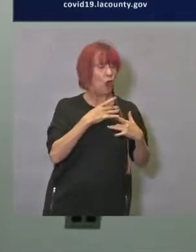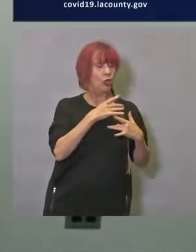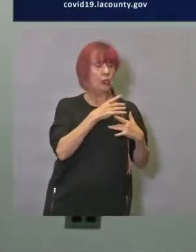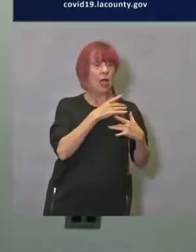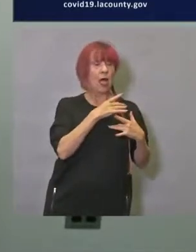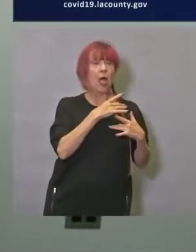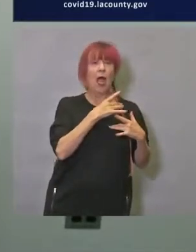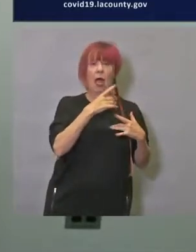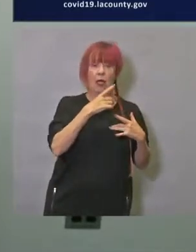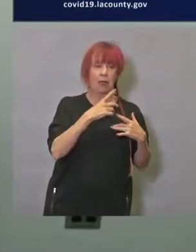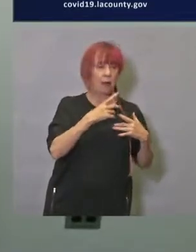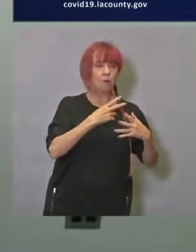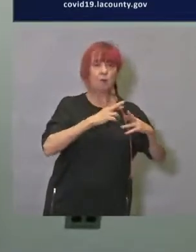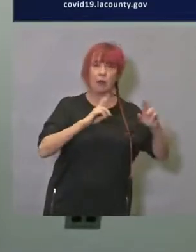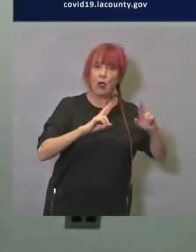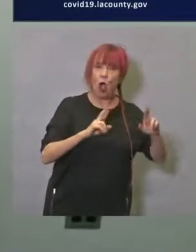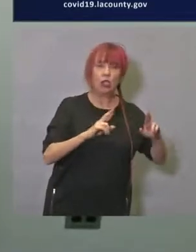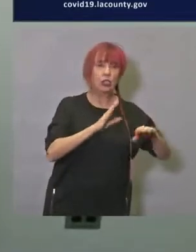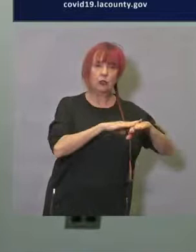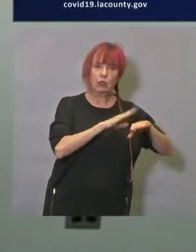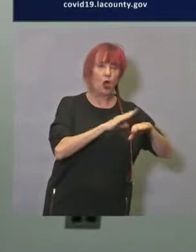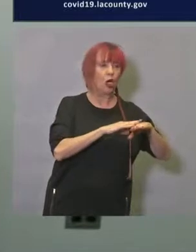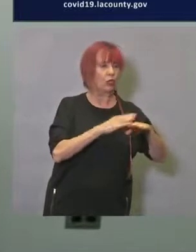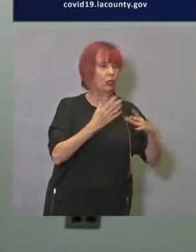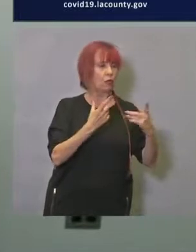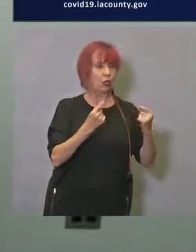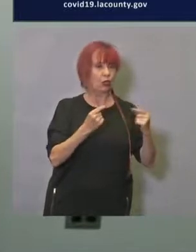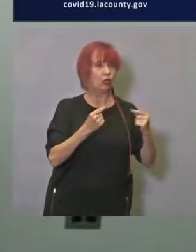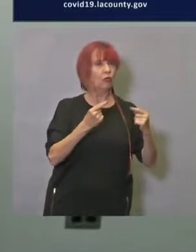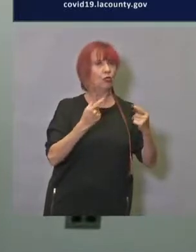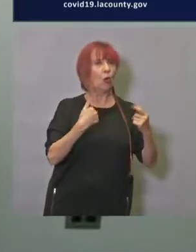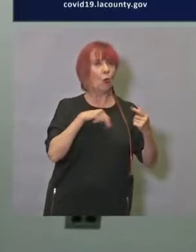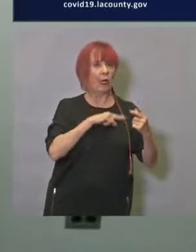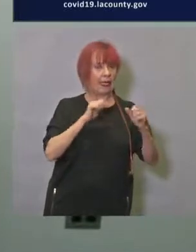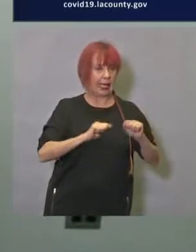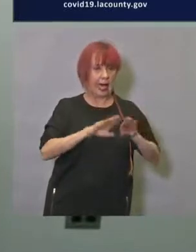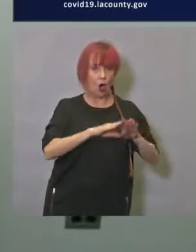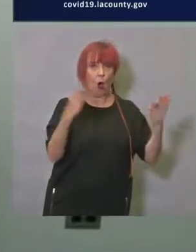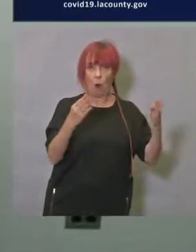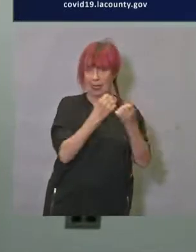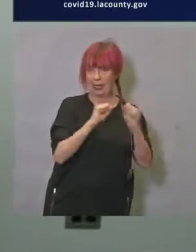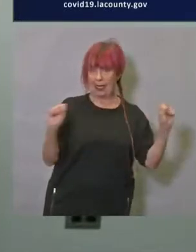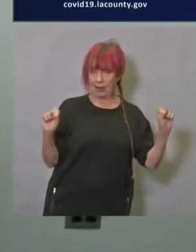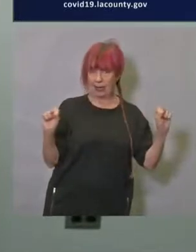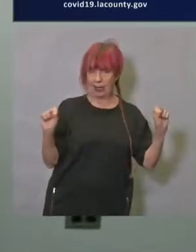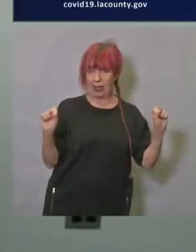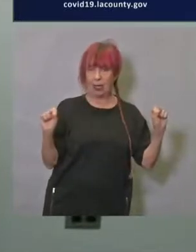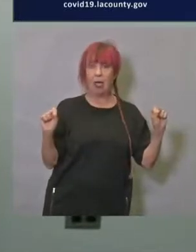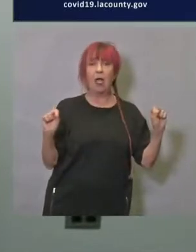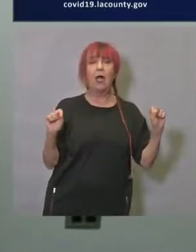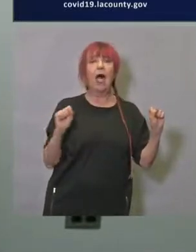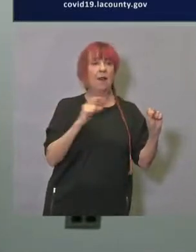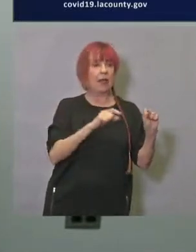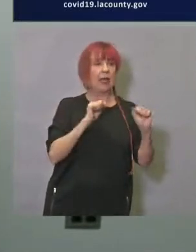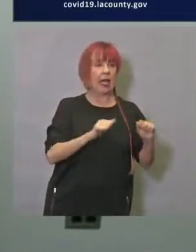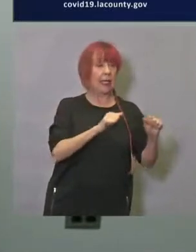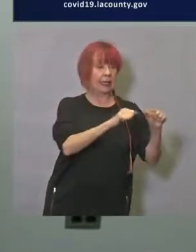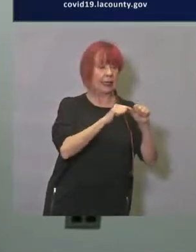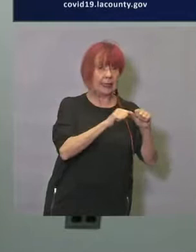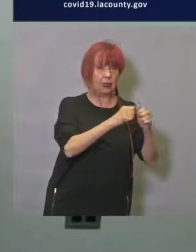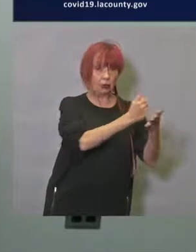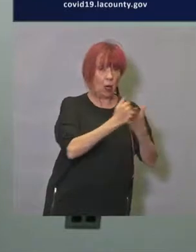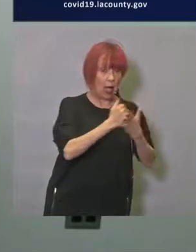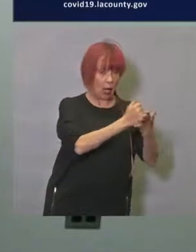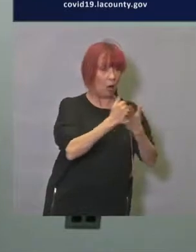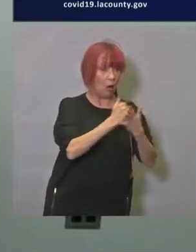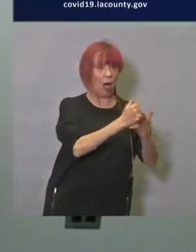that we do this with a lot of safety, so that these sites also can continue to help us stay